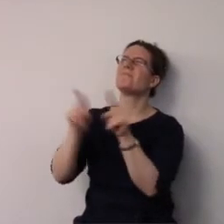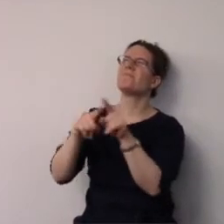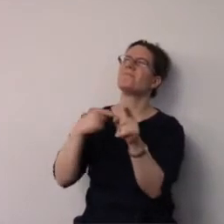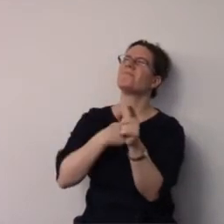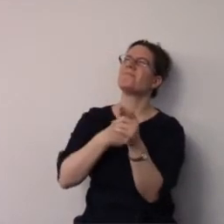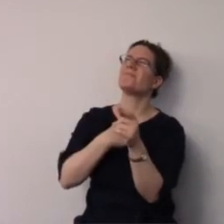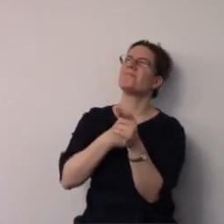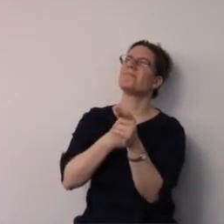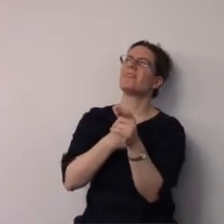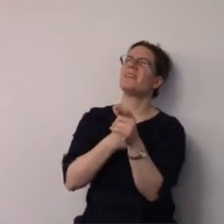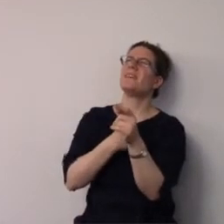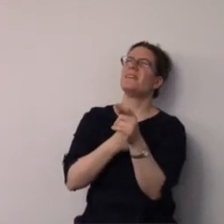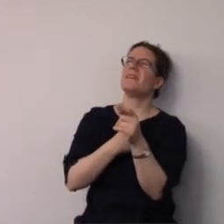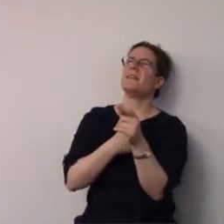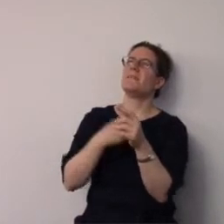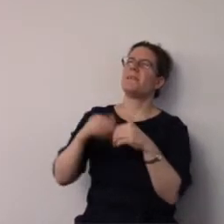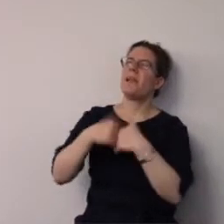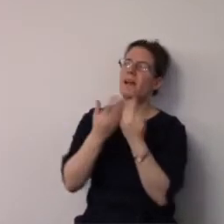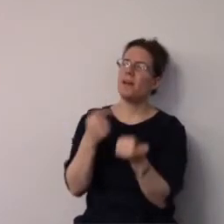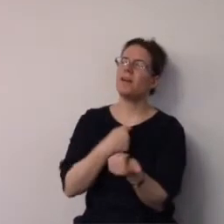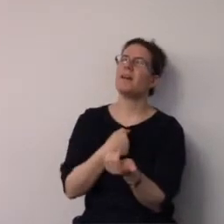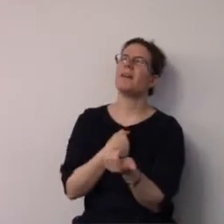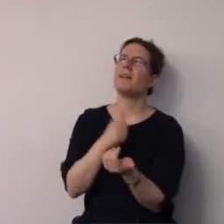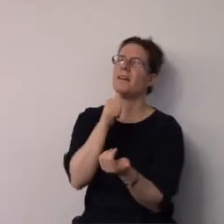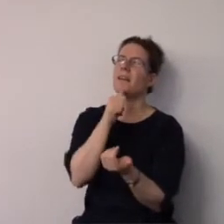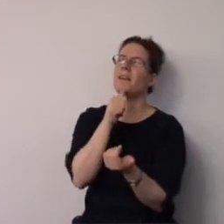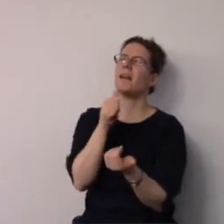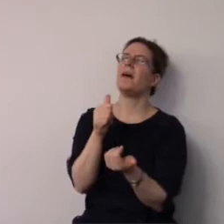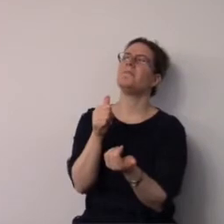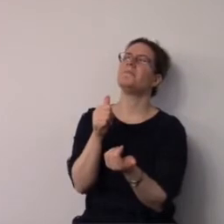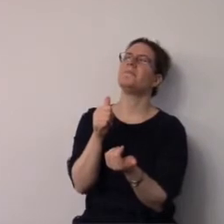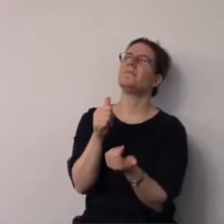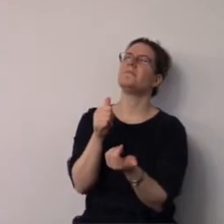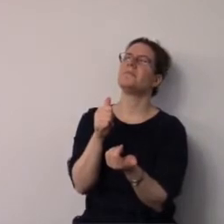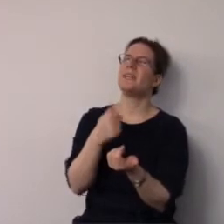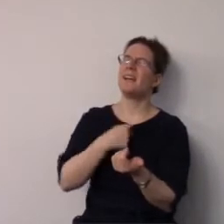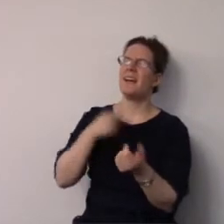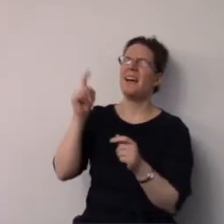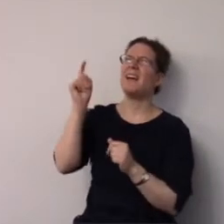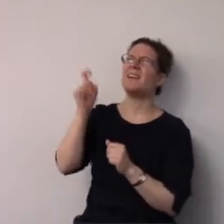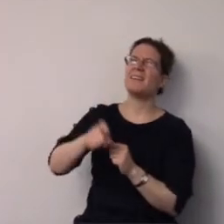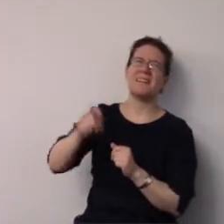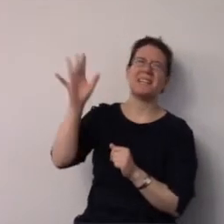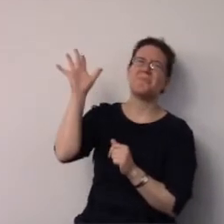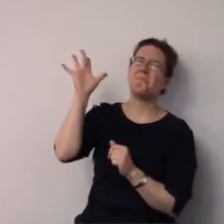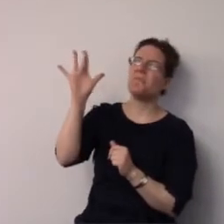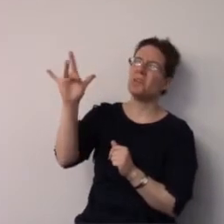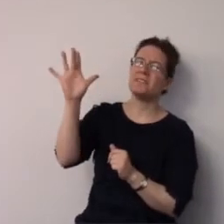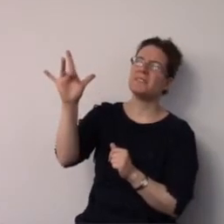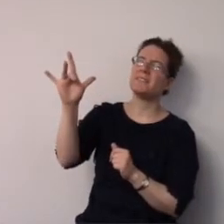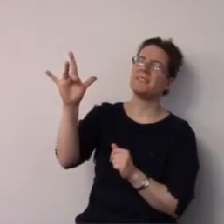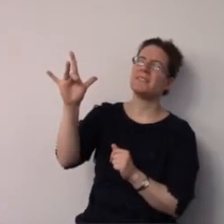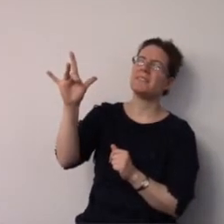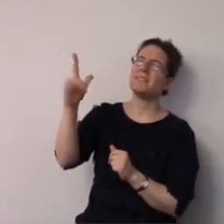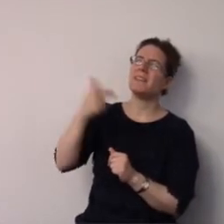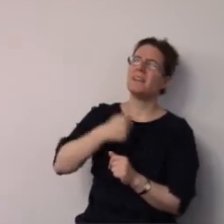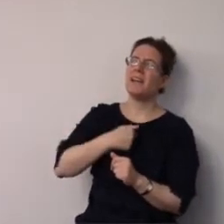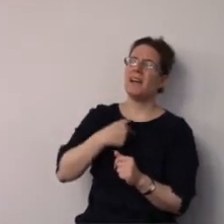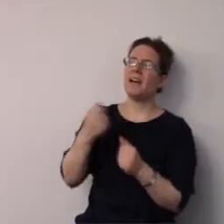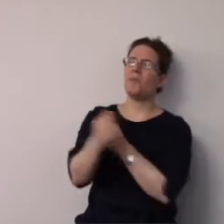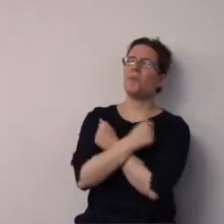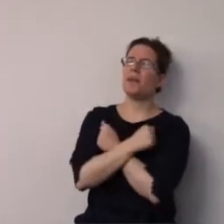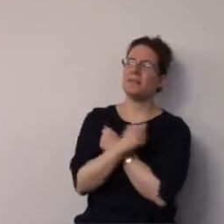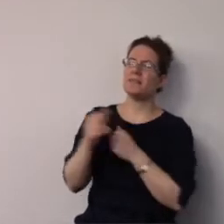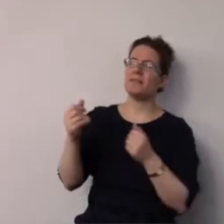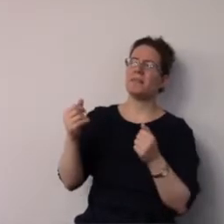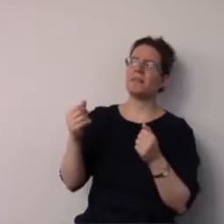Lord, to do justly, to do what is right, to love you, to